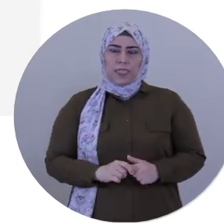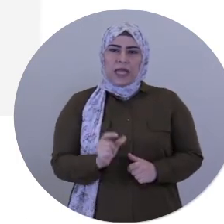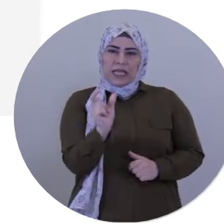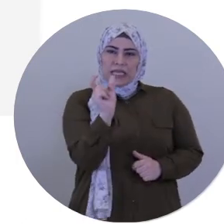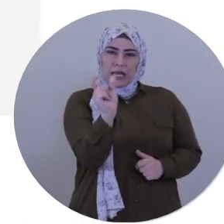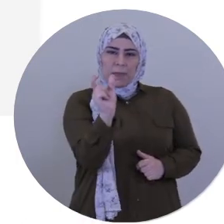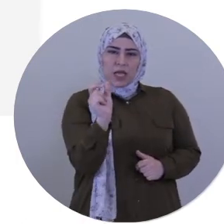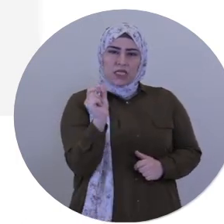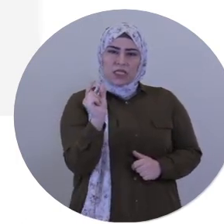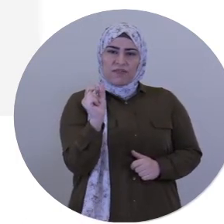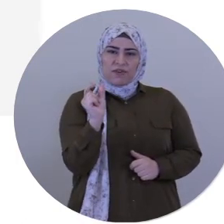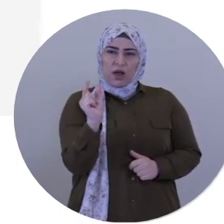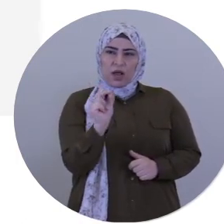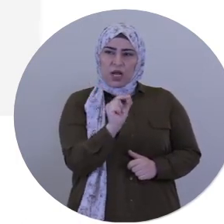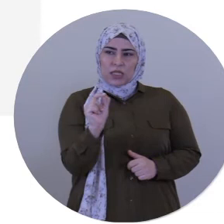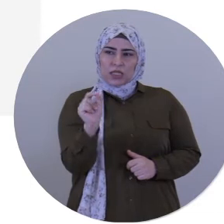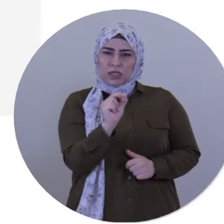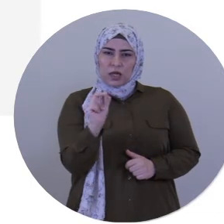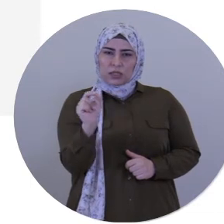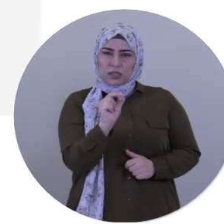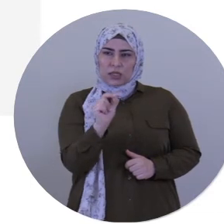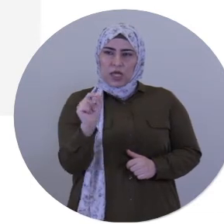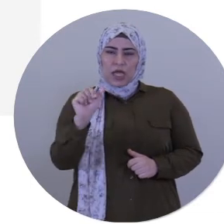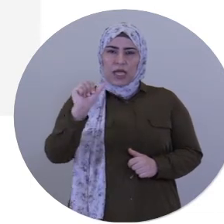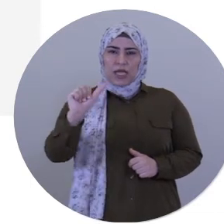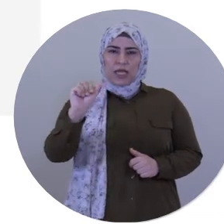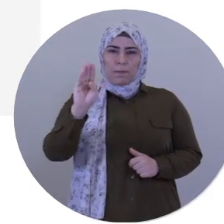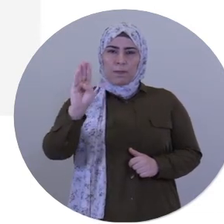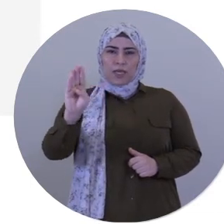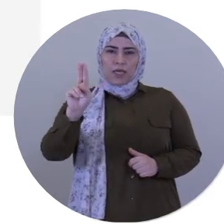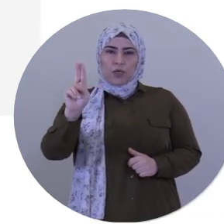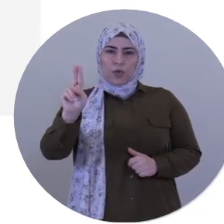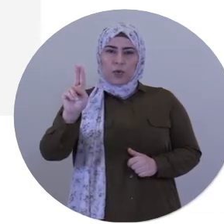the meaning of the word, this needs careful reading and scanning.